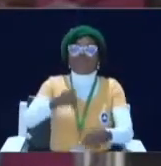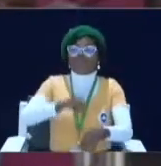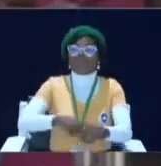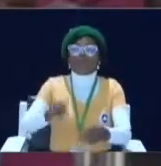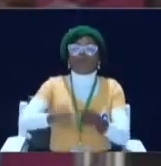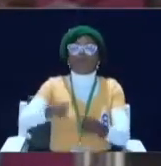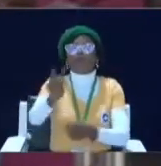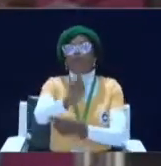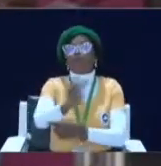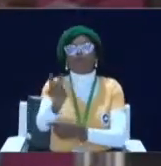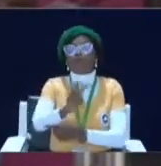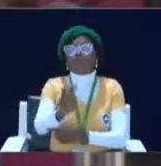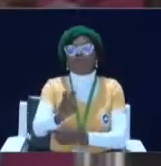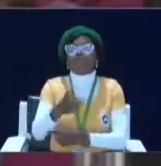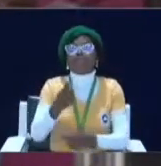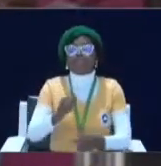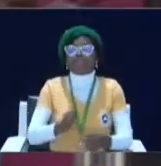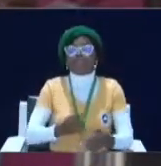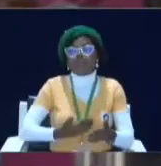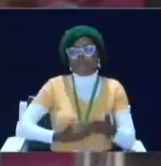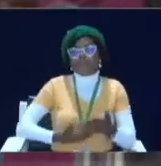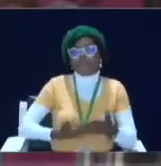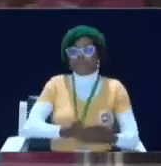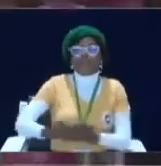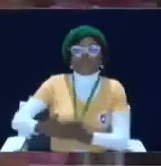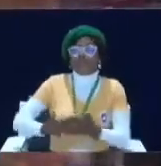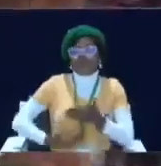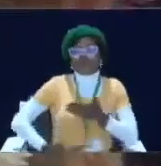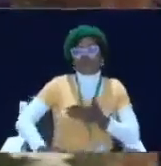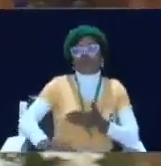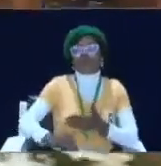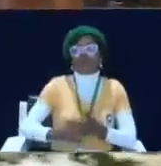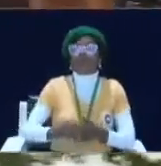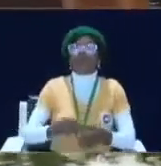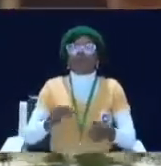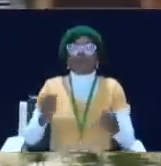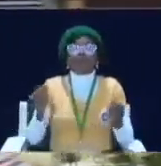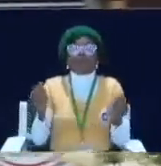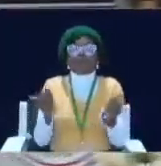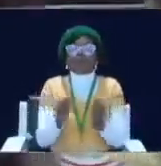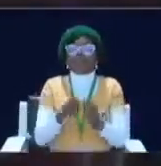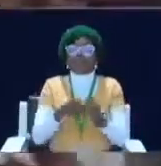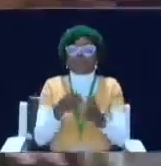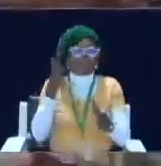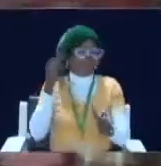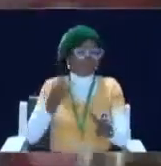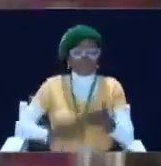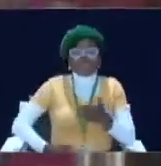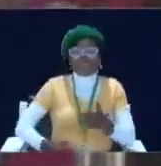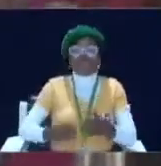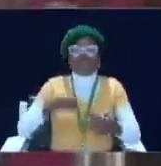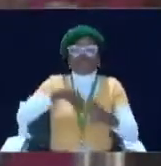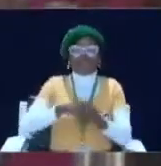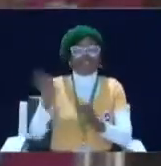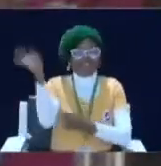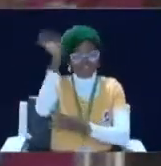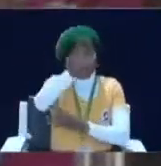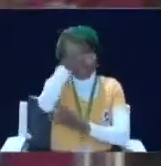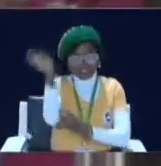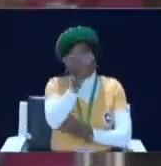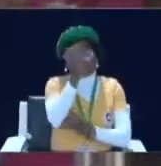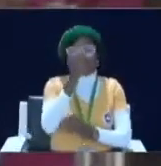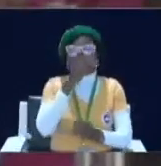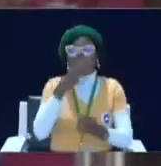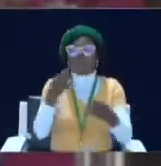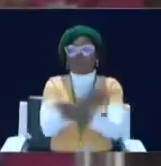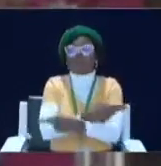Her baby was delivered via emergency and placed in the NICU. To the glory of God, he